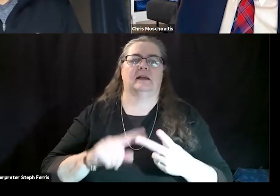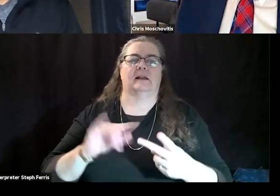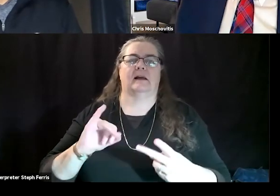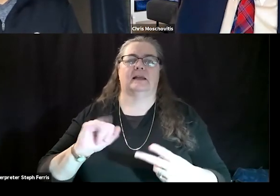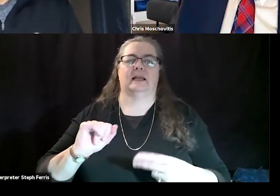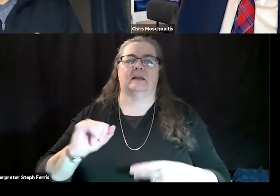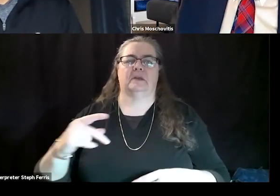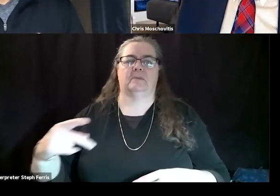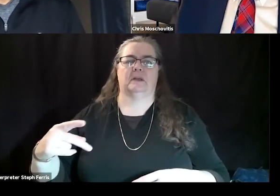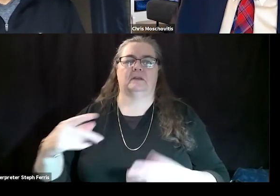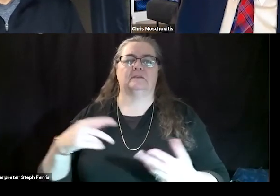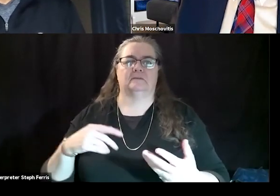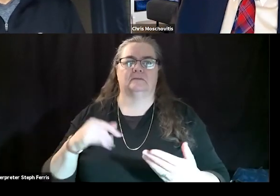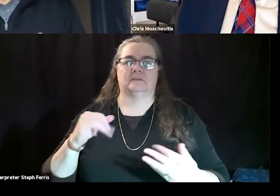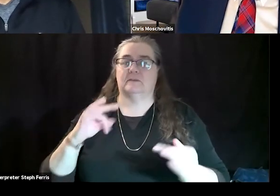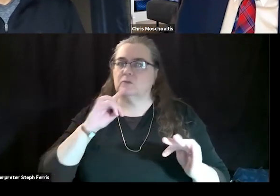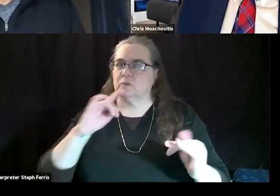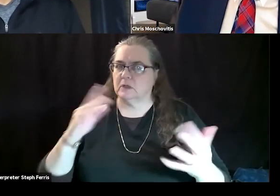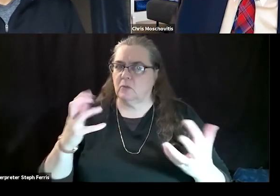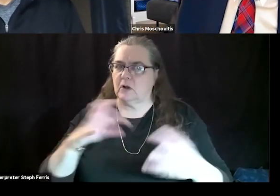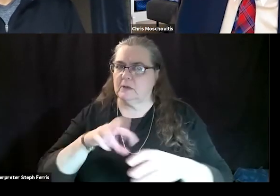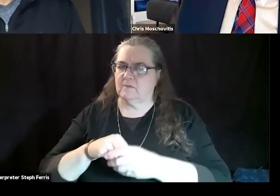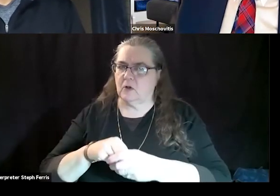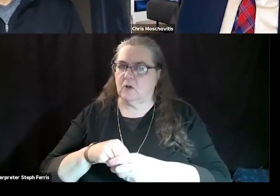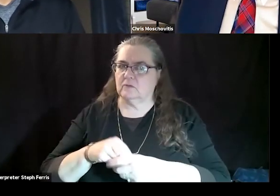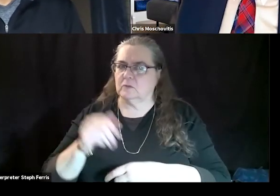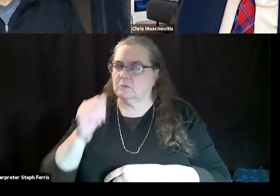if privacy is what floats your boat.